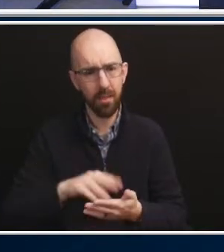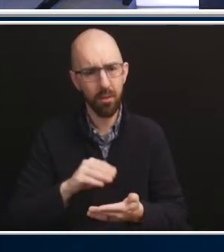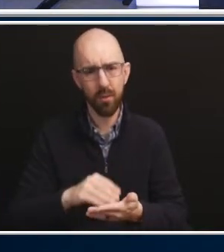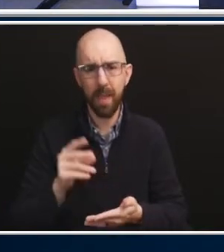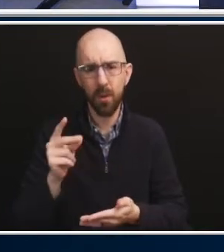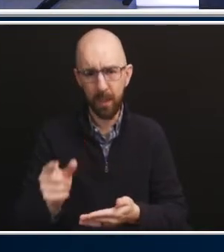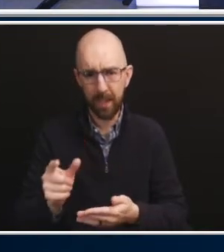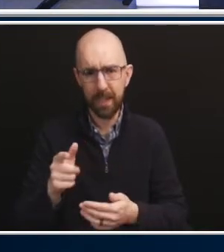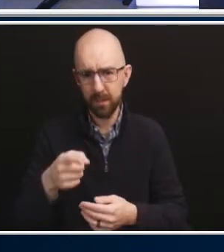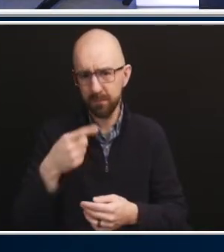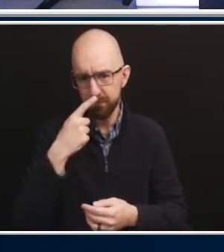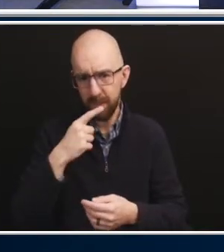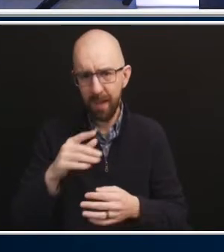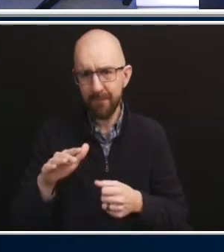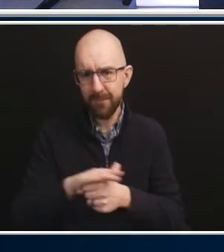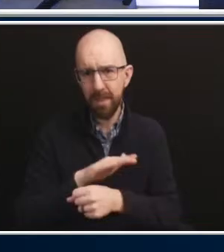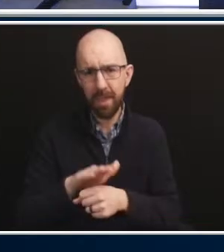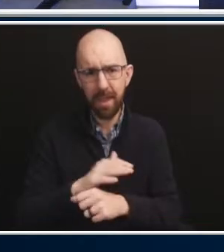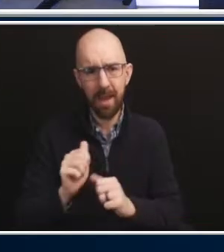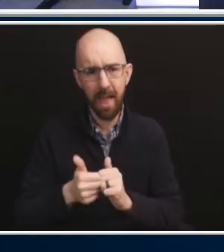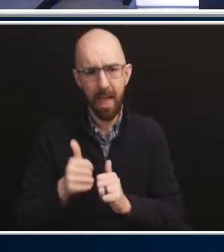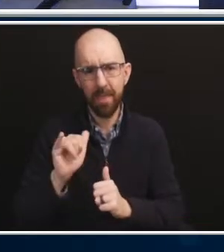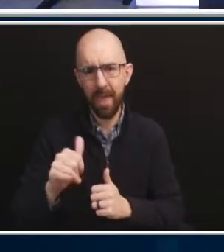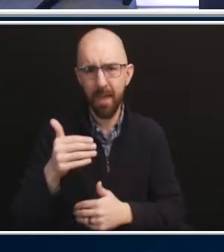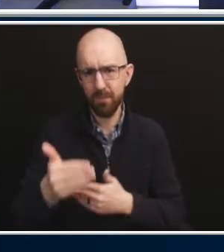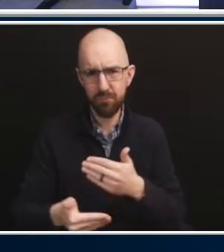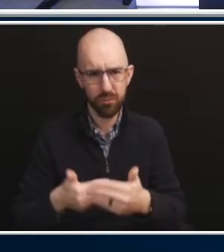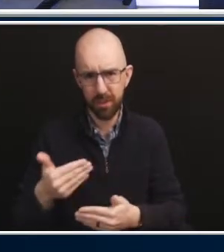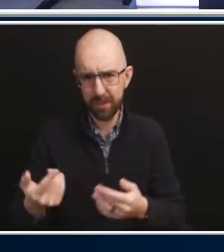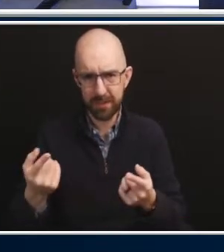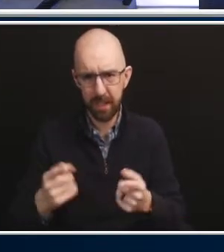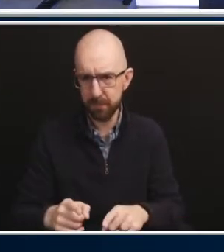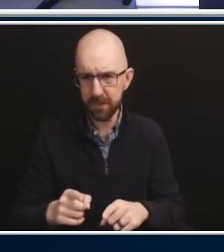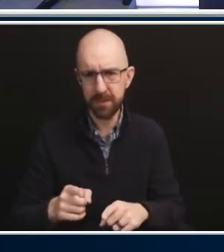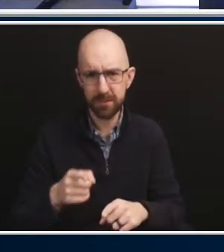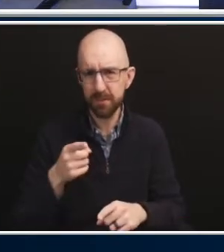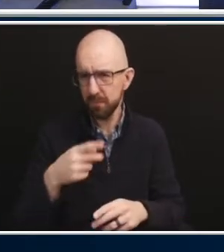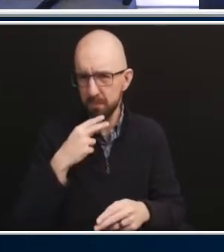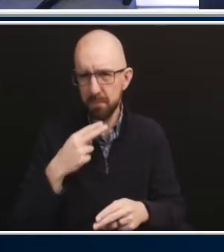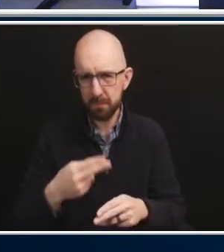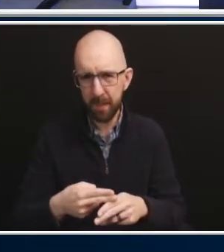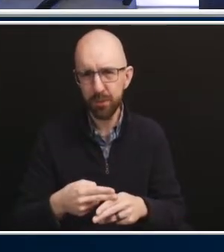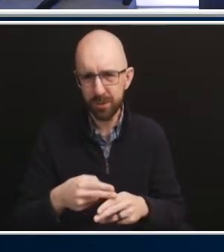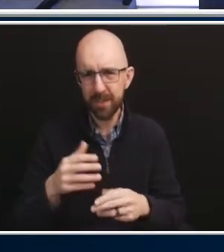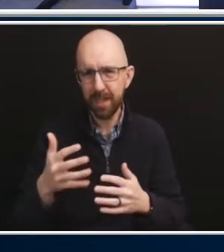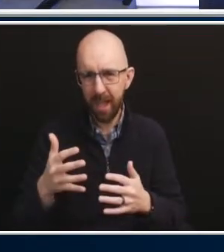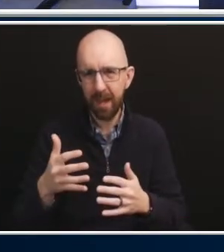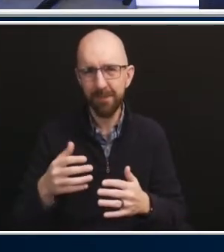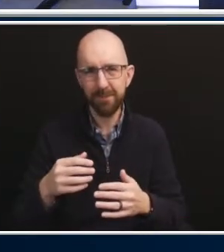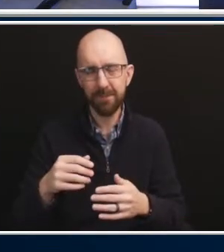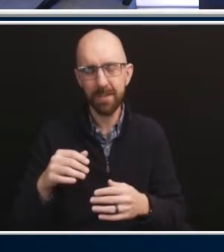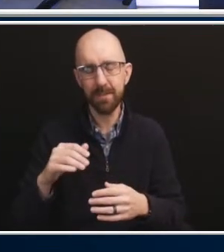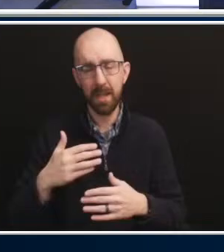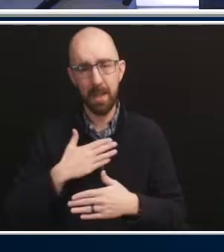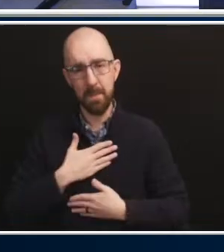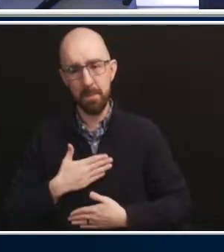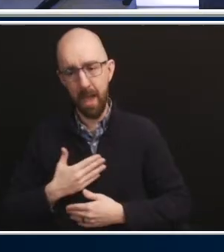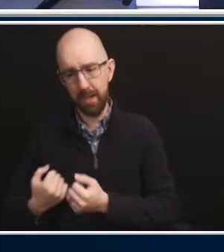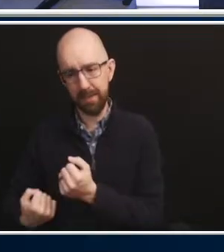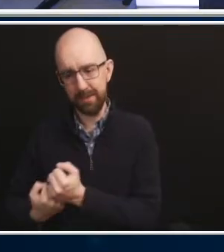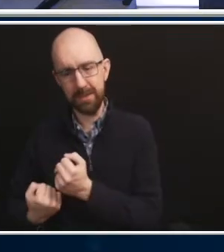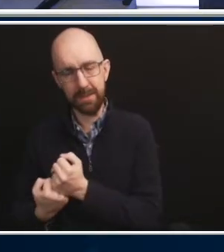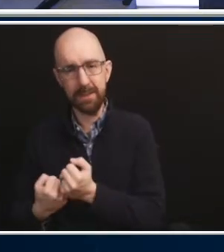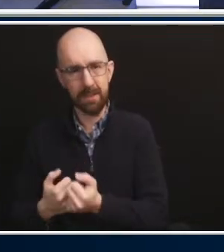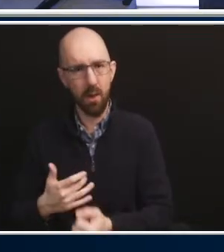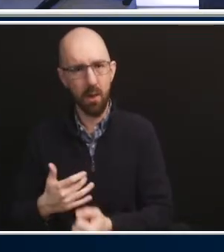you kind of fill in the gaps of how that progressed? You know, I think you had mentioned, you know, that kind of there was a compensation of other healthy parts of the body, but kind of